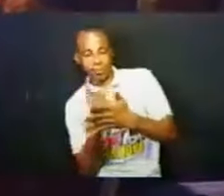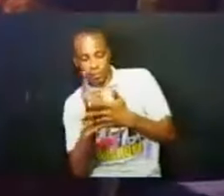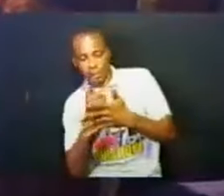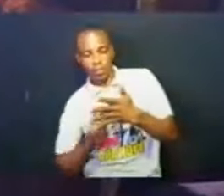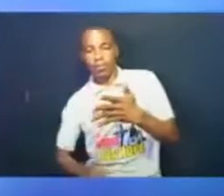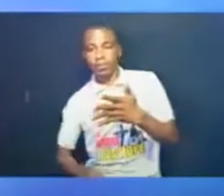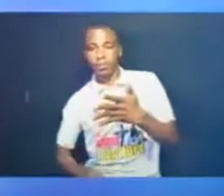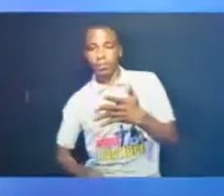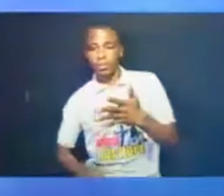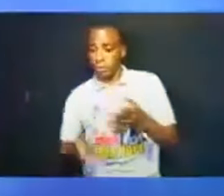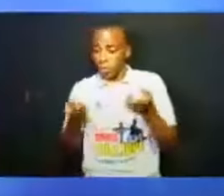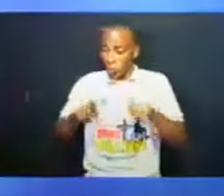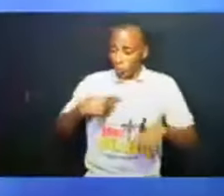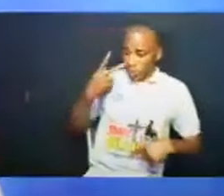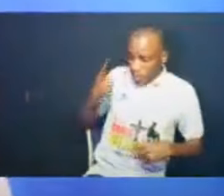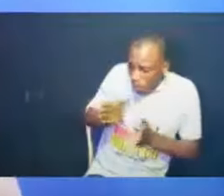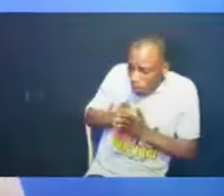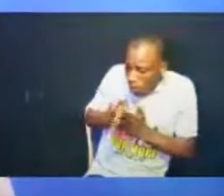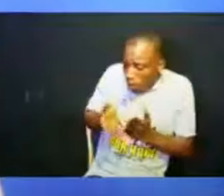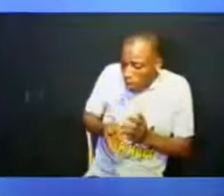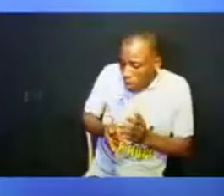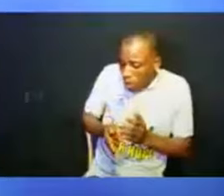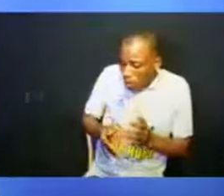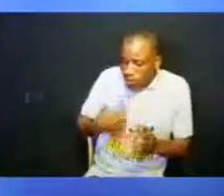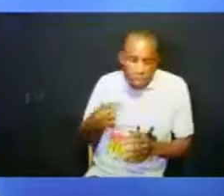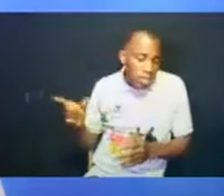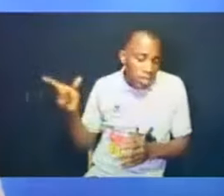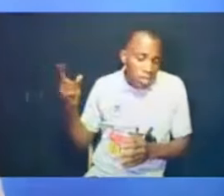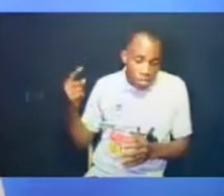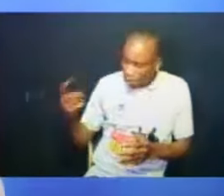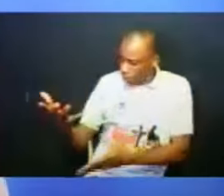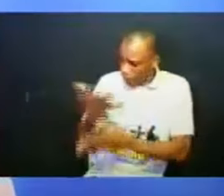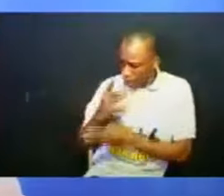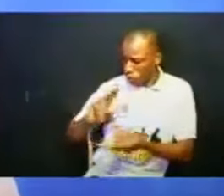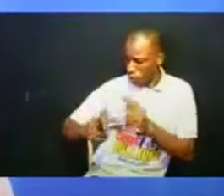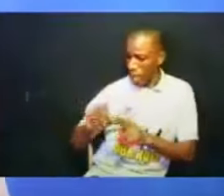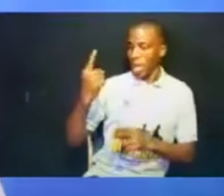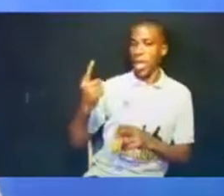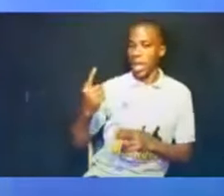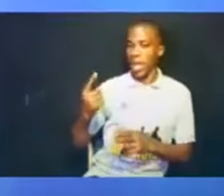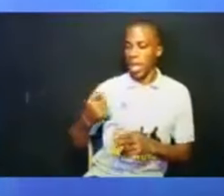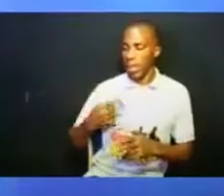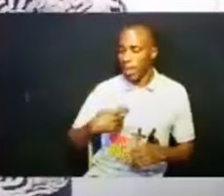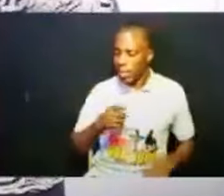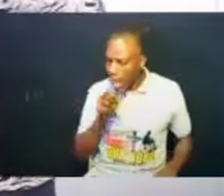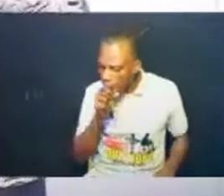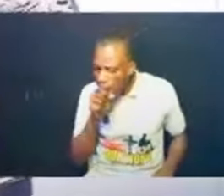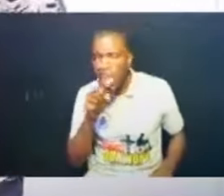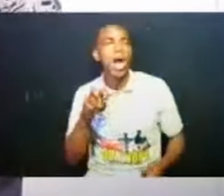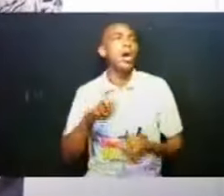And so when I saw the book and I heard number one, I knew I was in